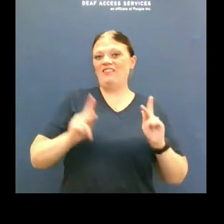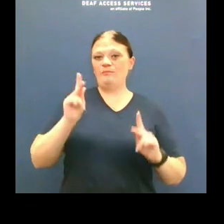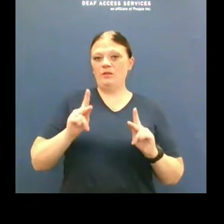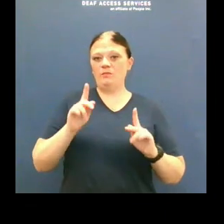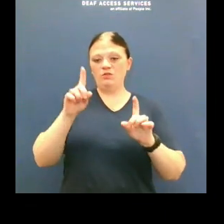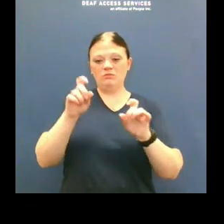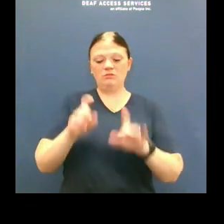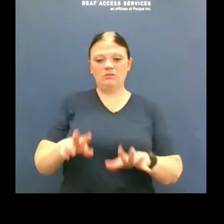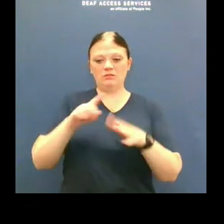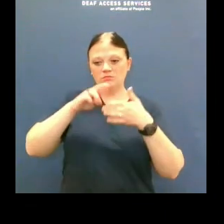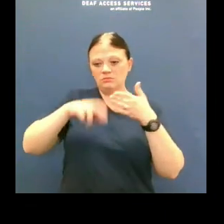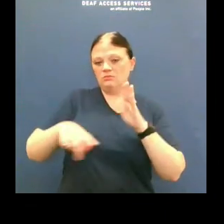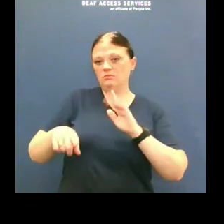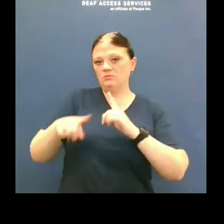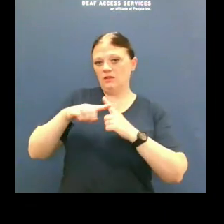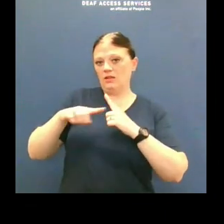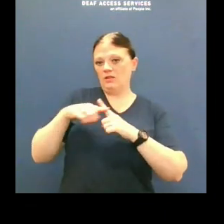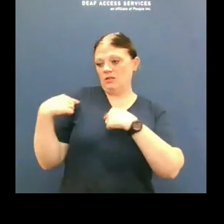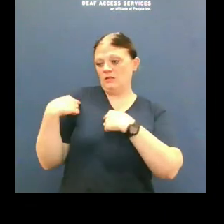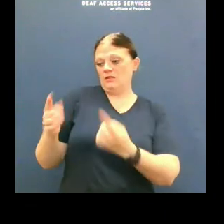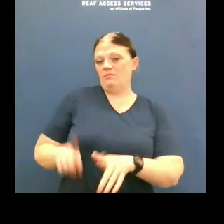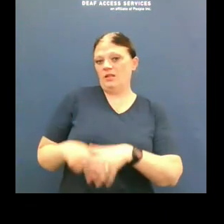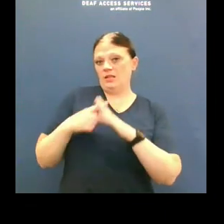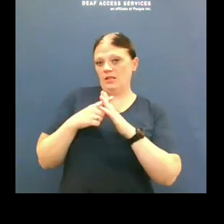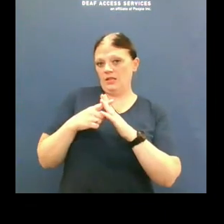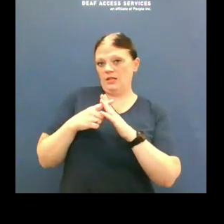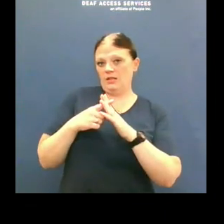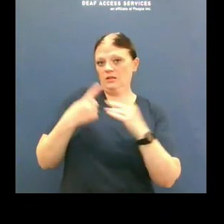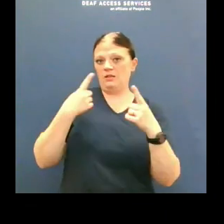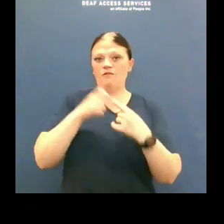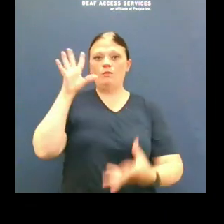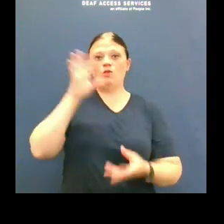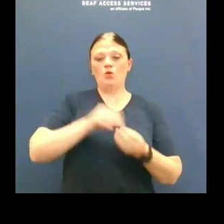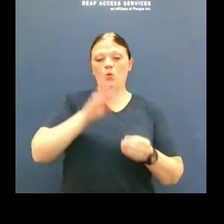had tested positive since the beginning of the crisis in Erie County out of